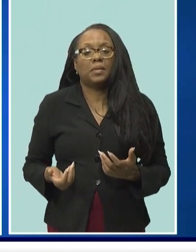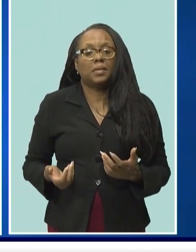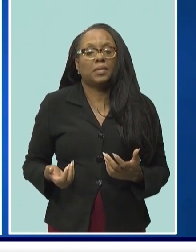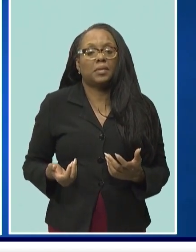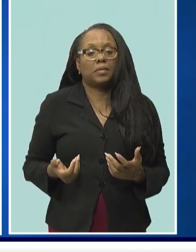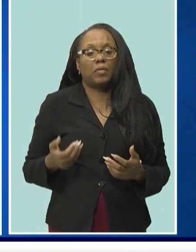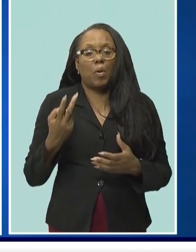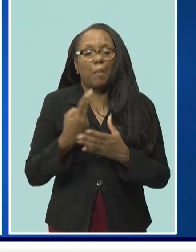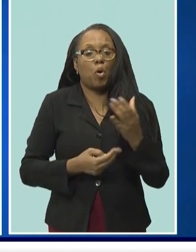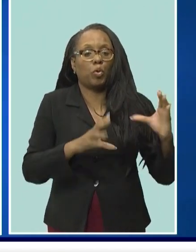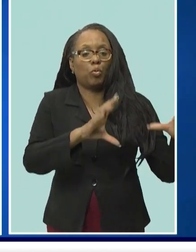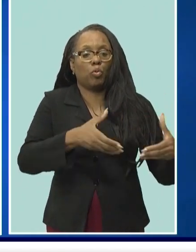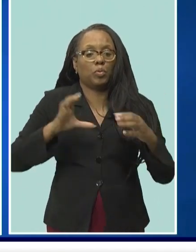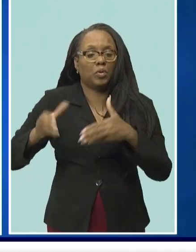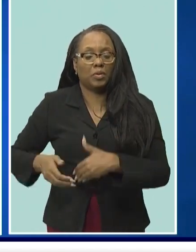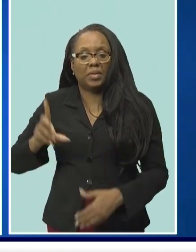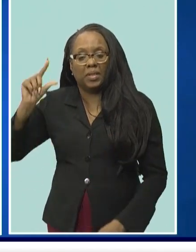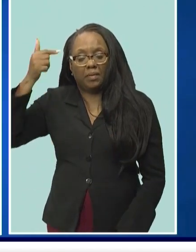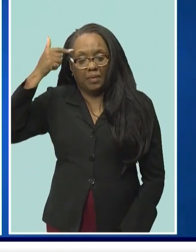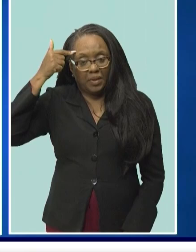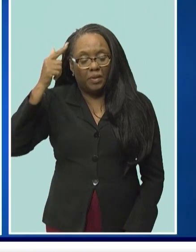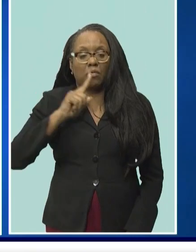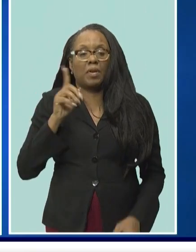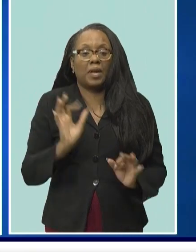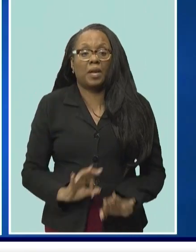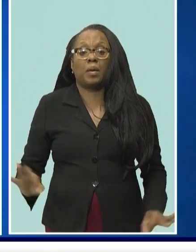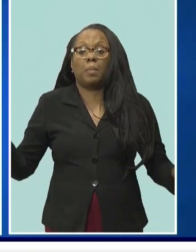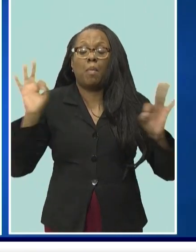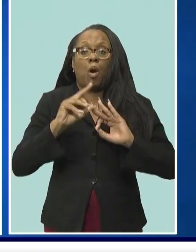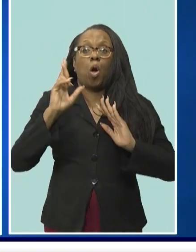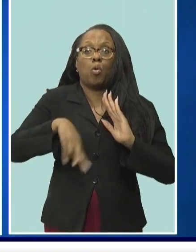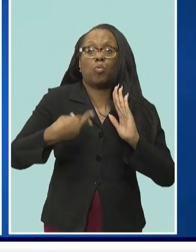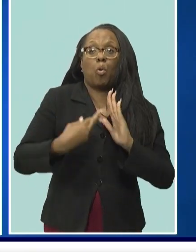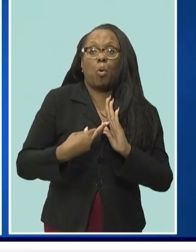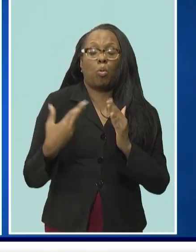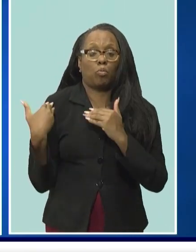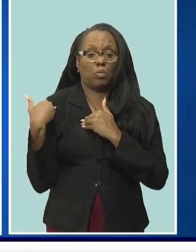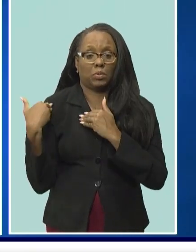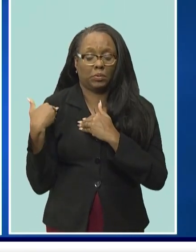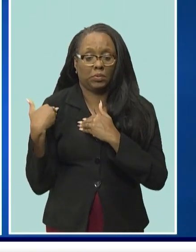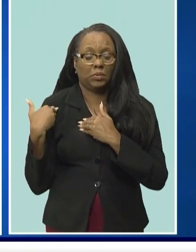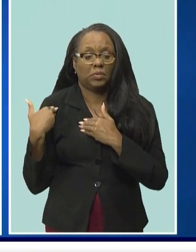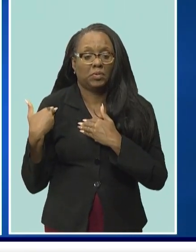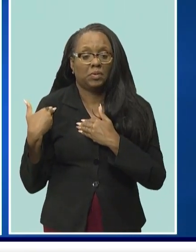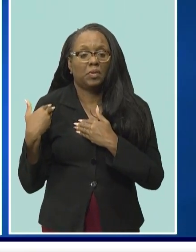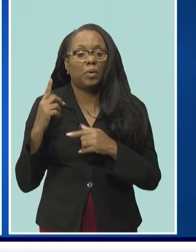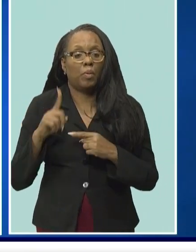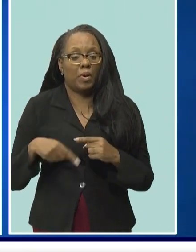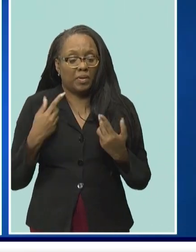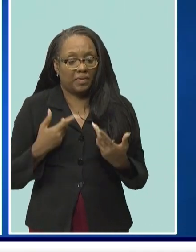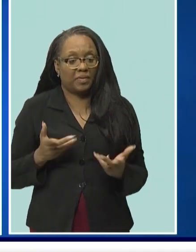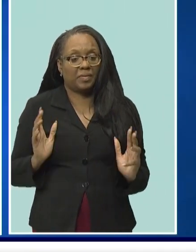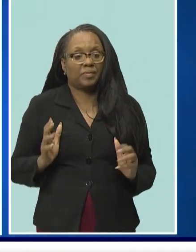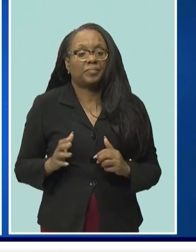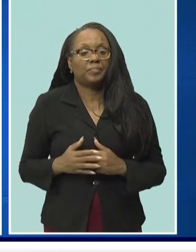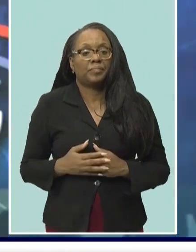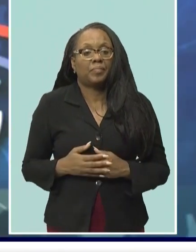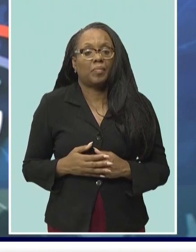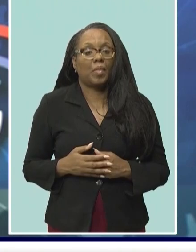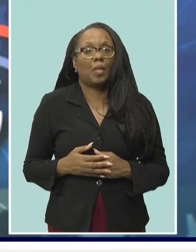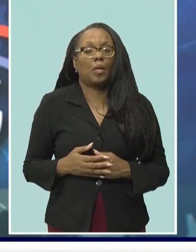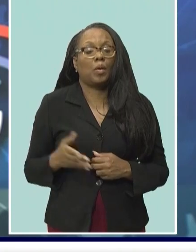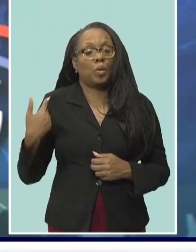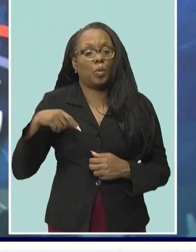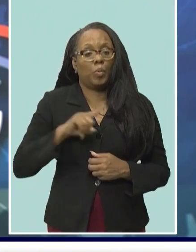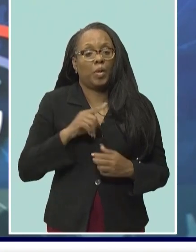political representatives will have a very important, decisive role, one might say, at the end of the process. New Republic,